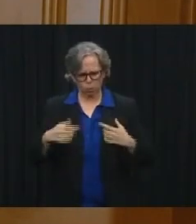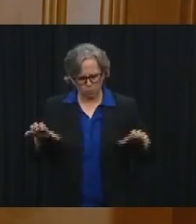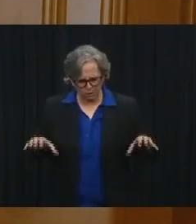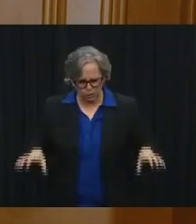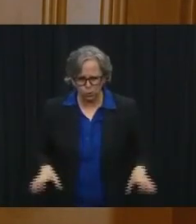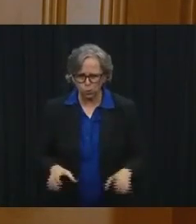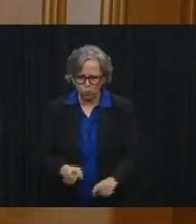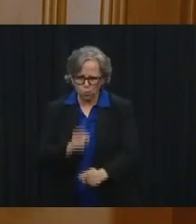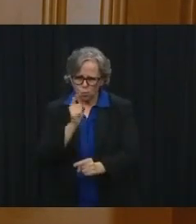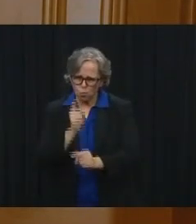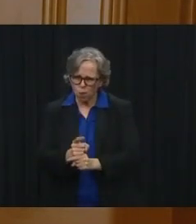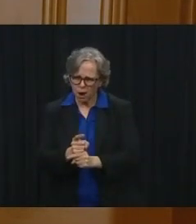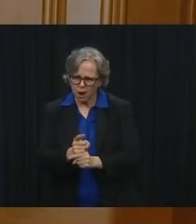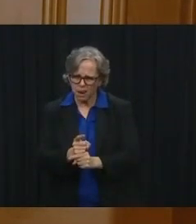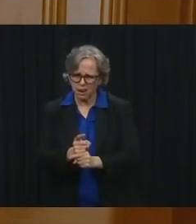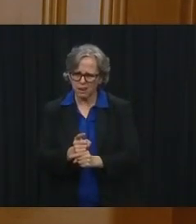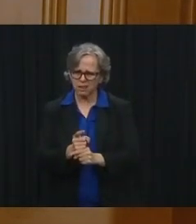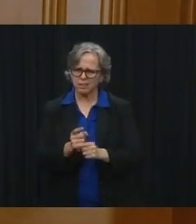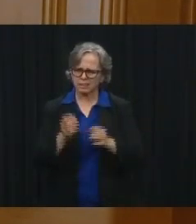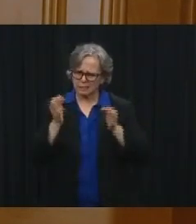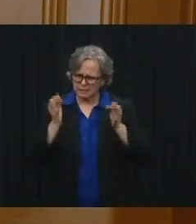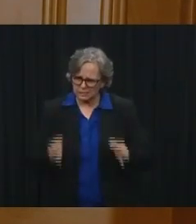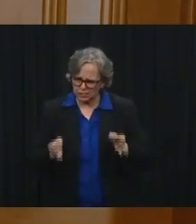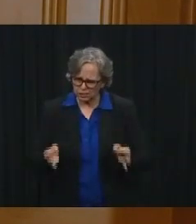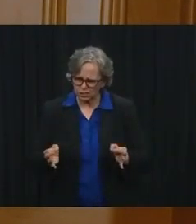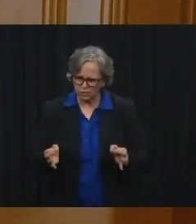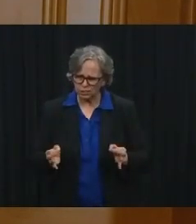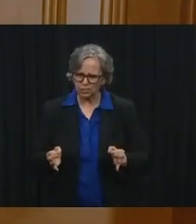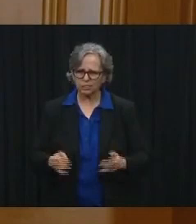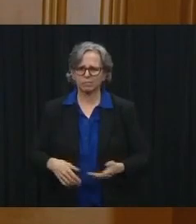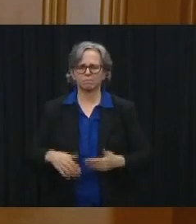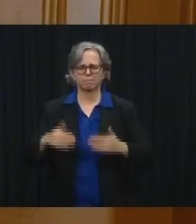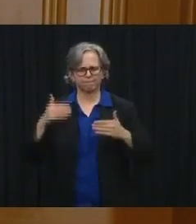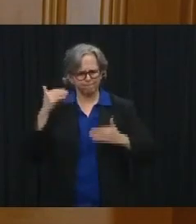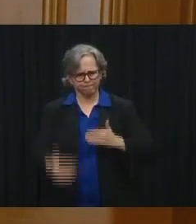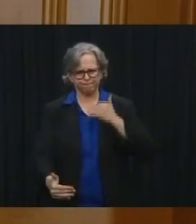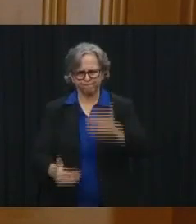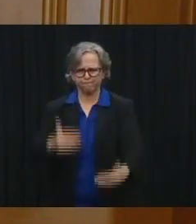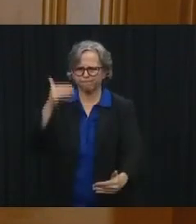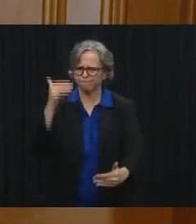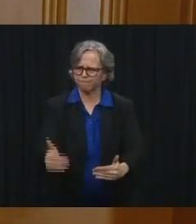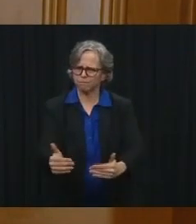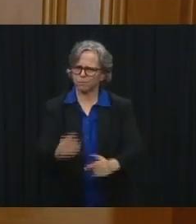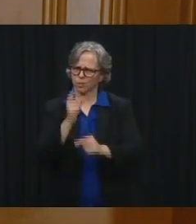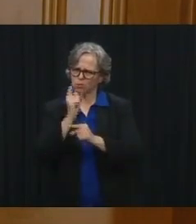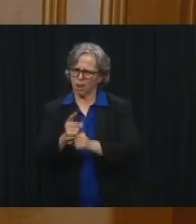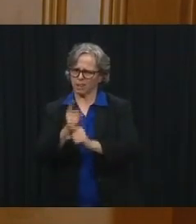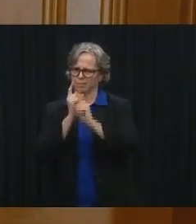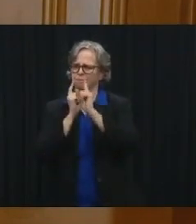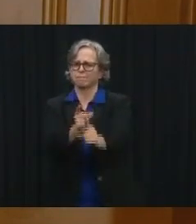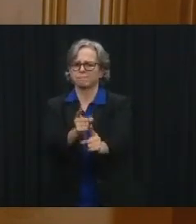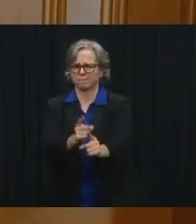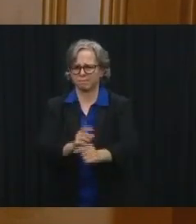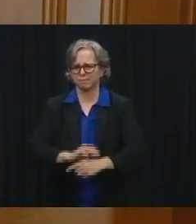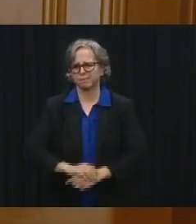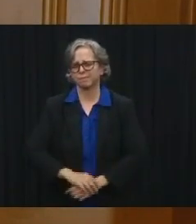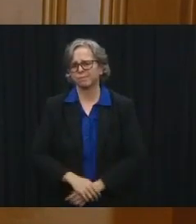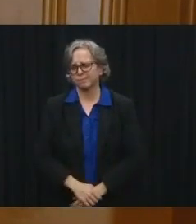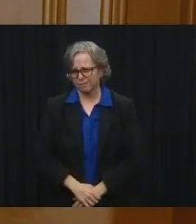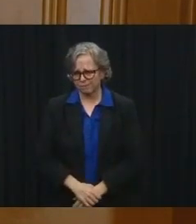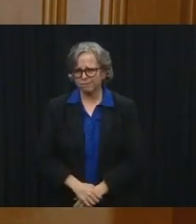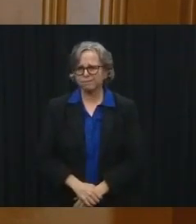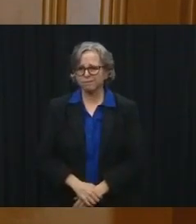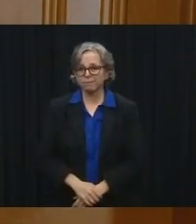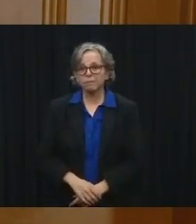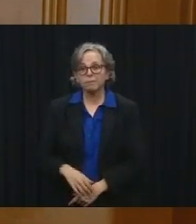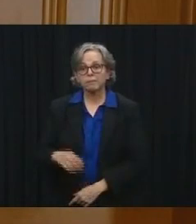also say that when people are dying, when people don't feel safe, this economy